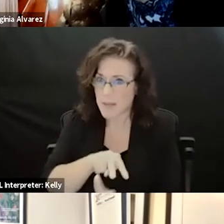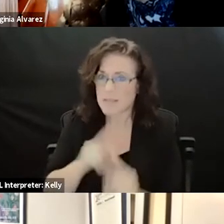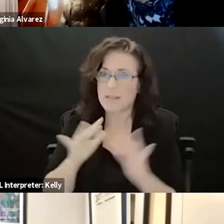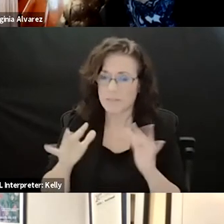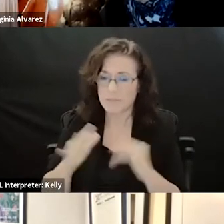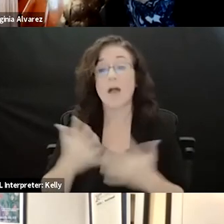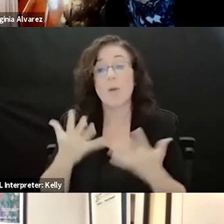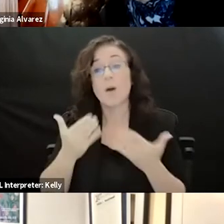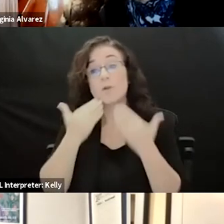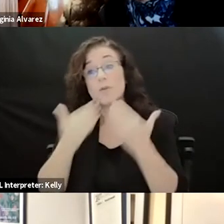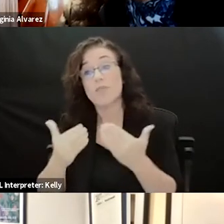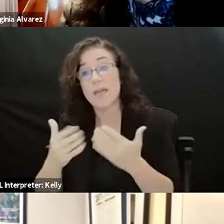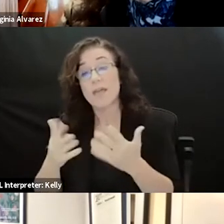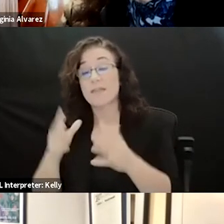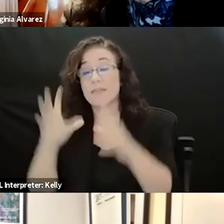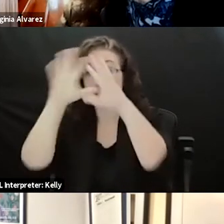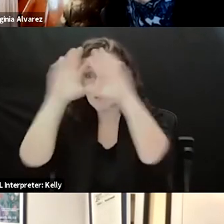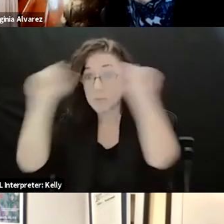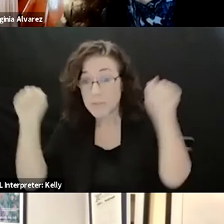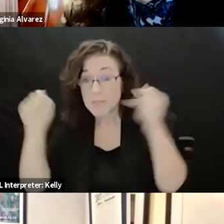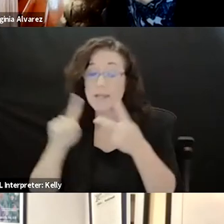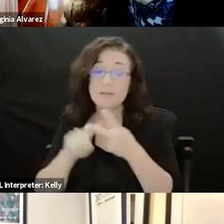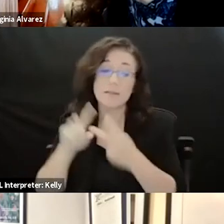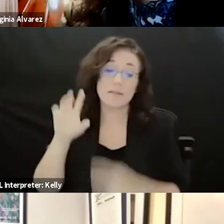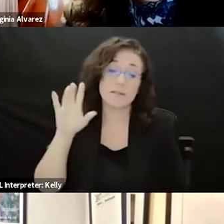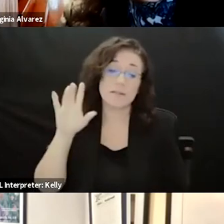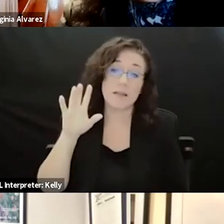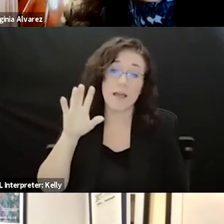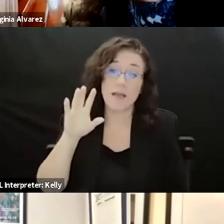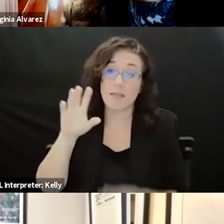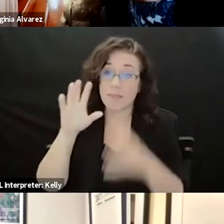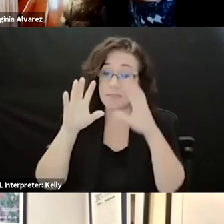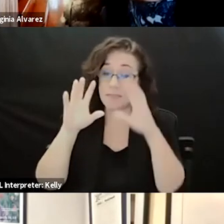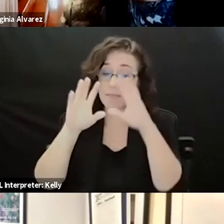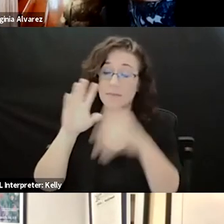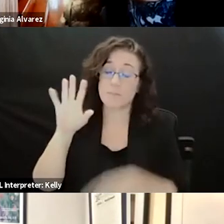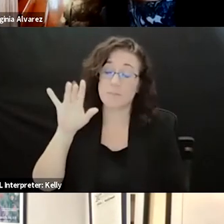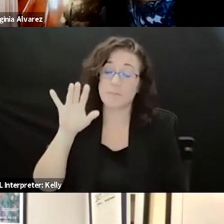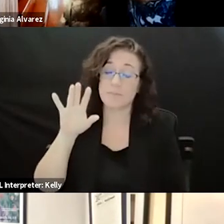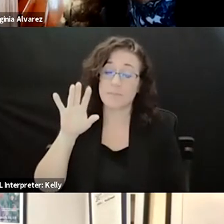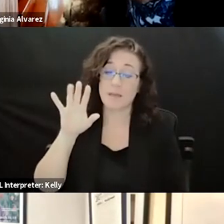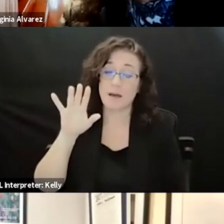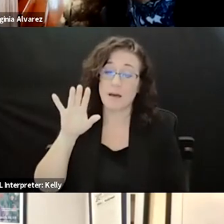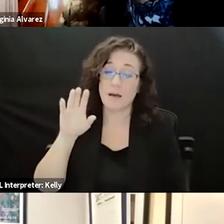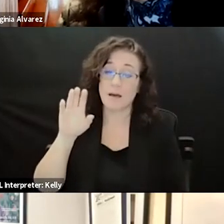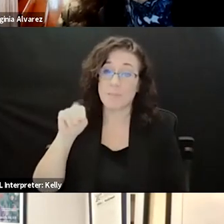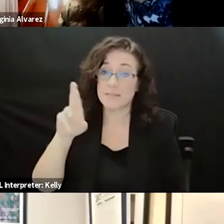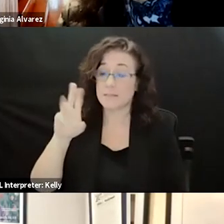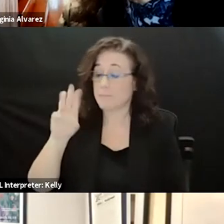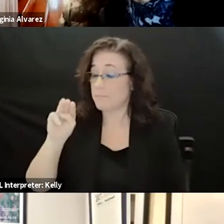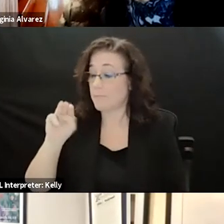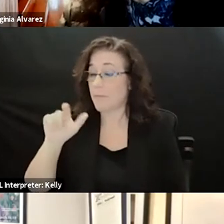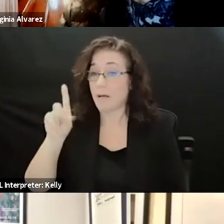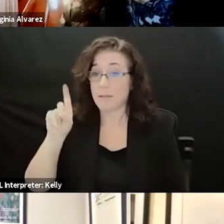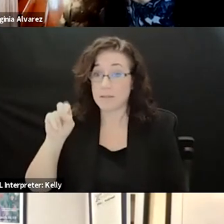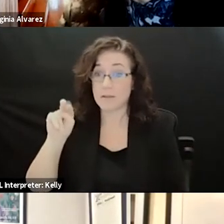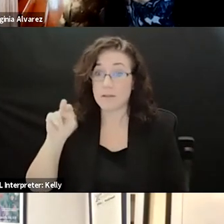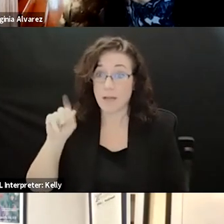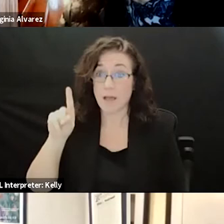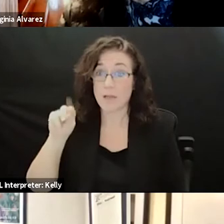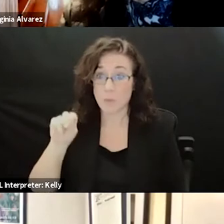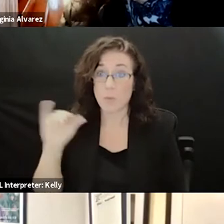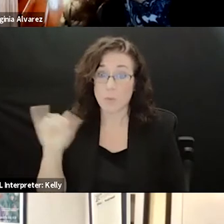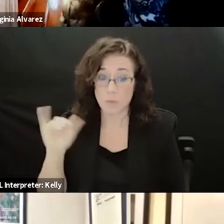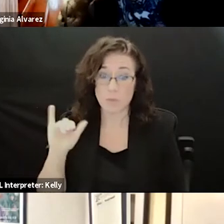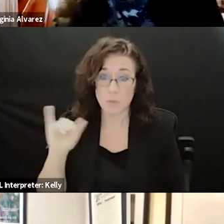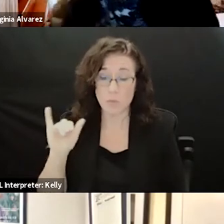maria horton um for having the draft ready for us really in a good time in a good template that we could really work from